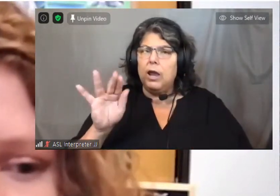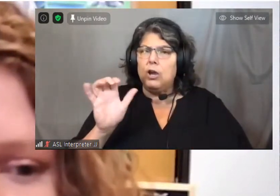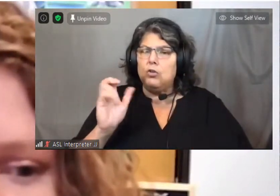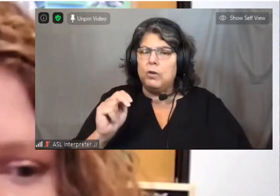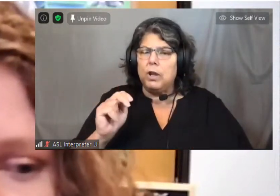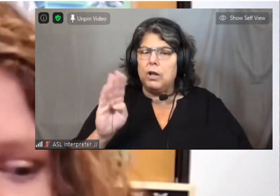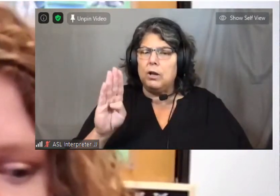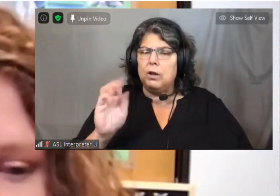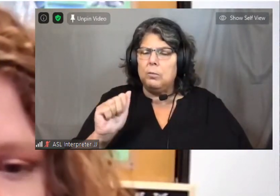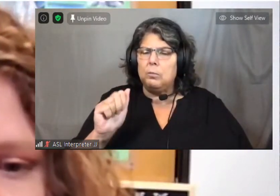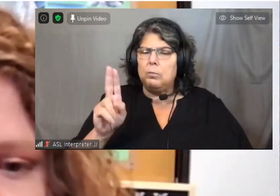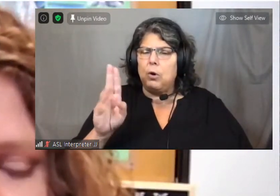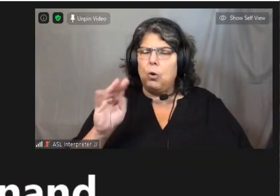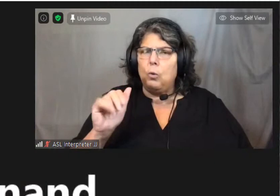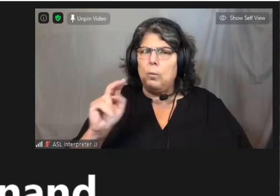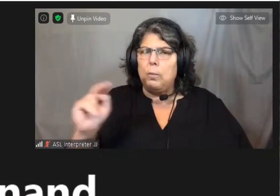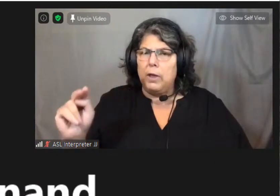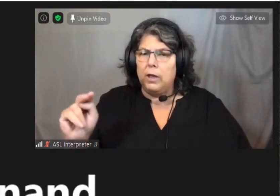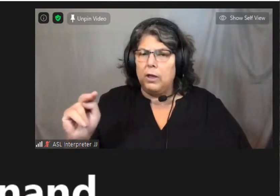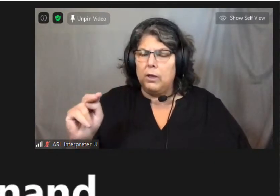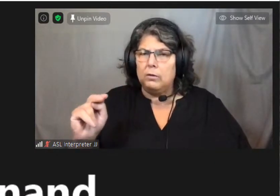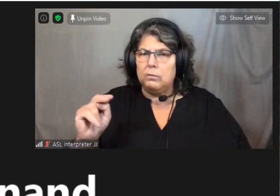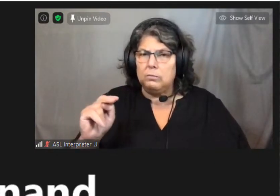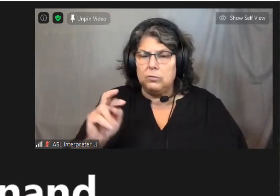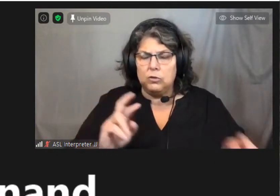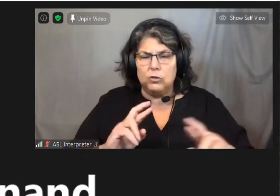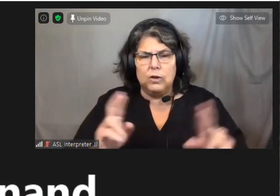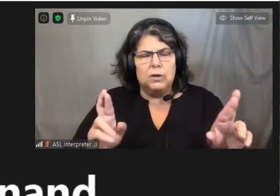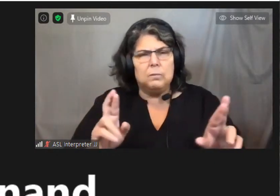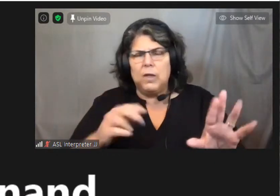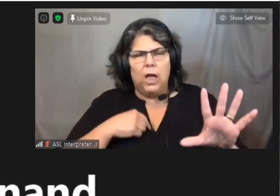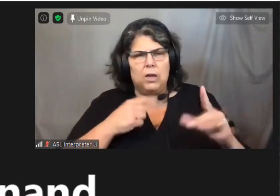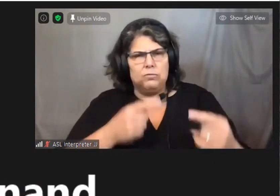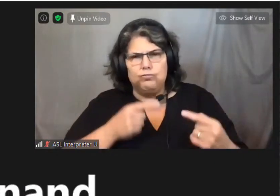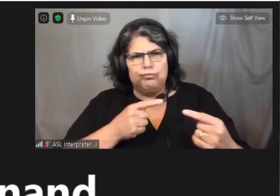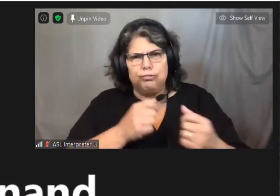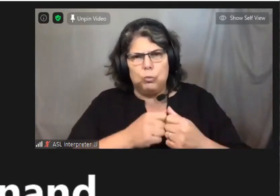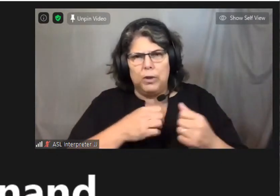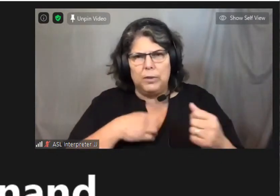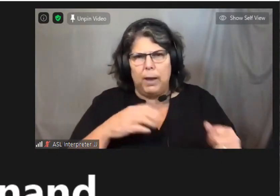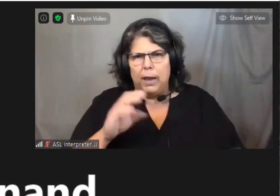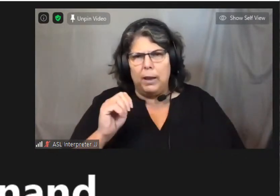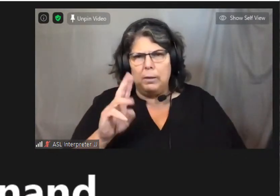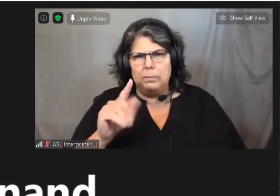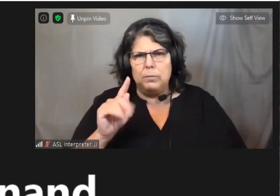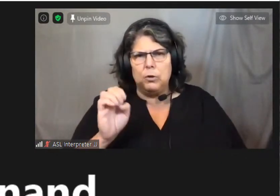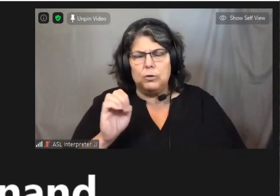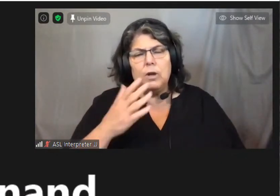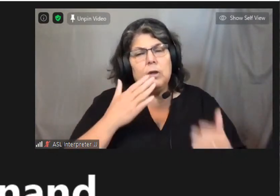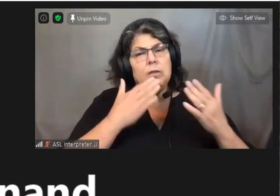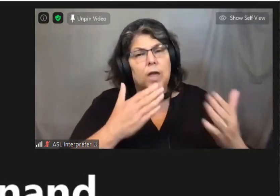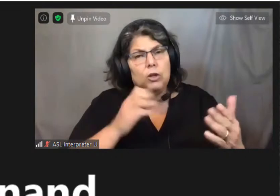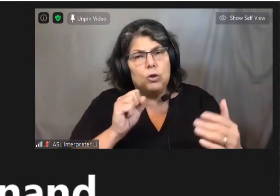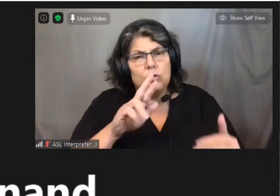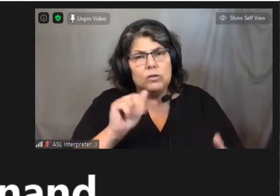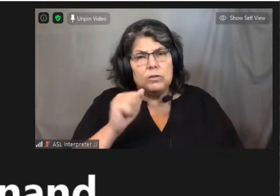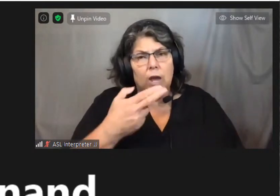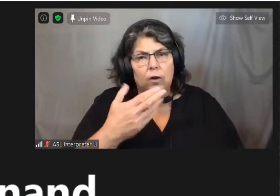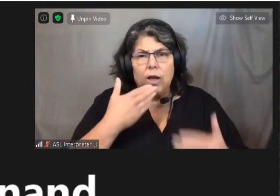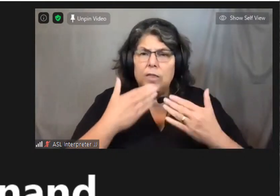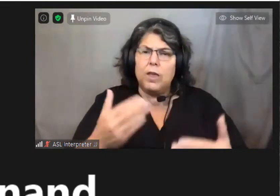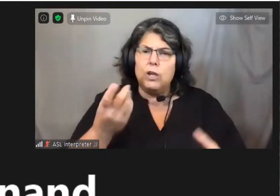And you're muted, Adrian. Yeah, no, I was fumbling with the mute button. Thank you, Sarah. Thank you, Dr.